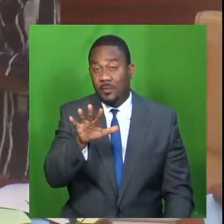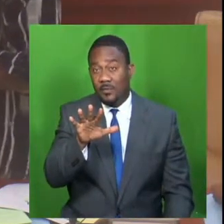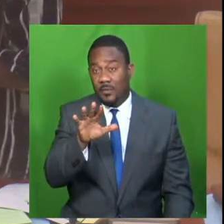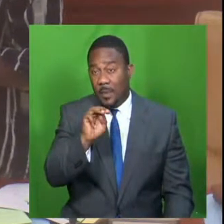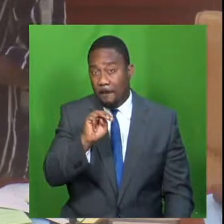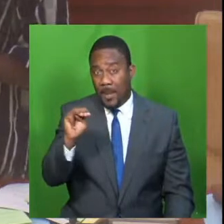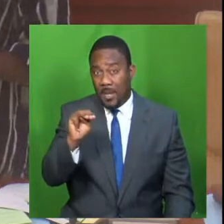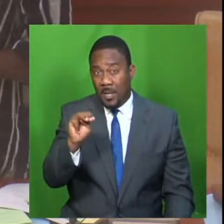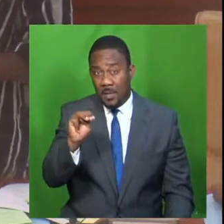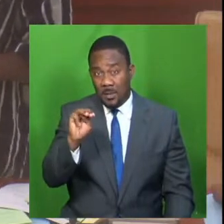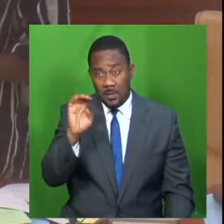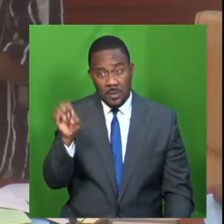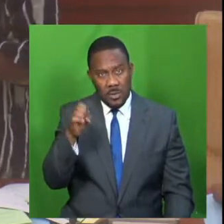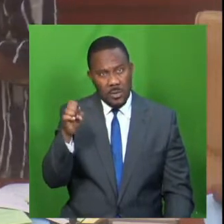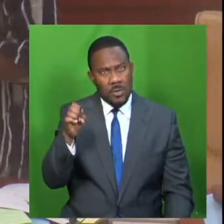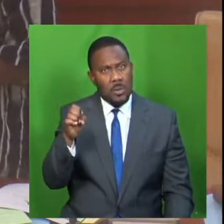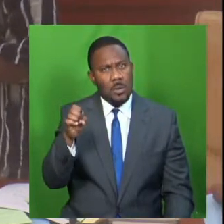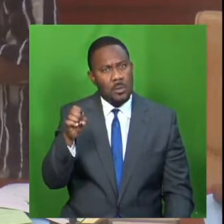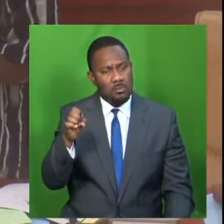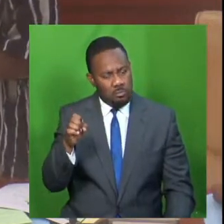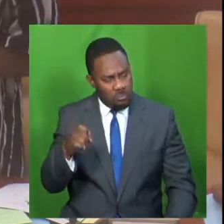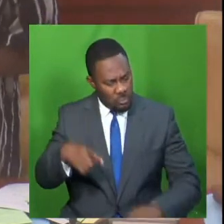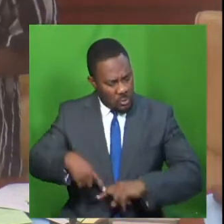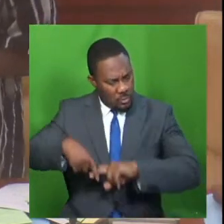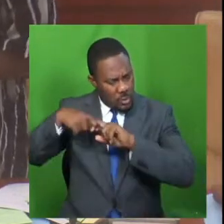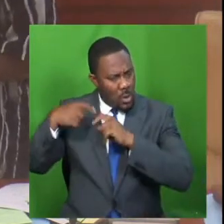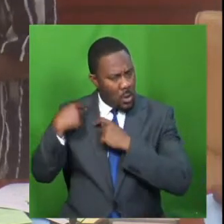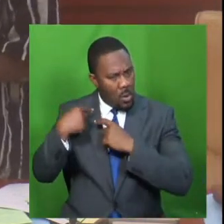are expectantly glued to their